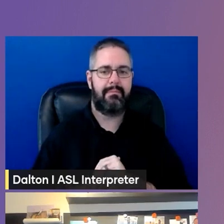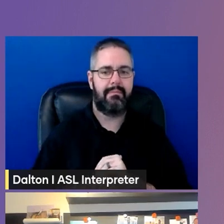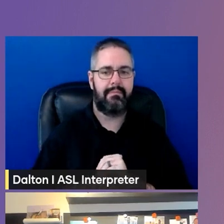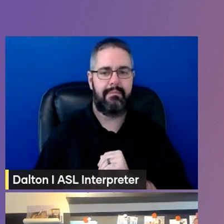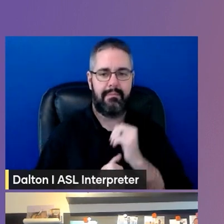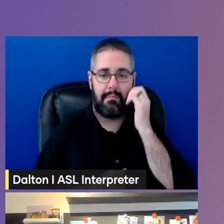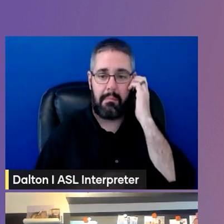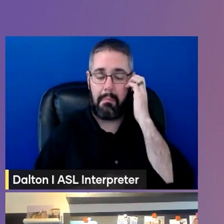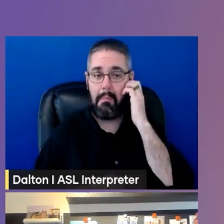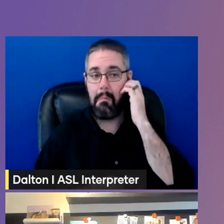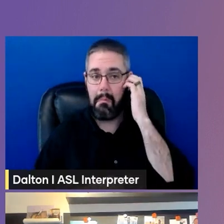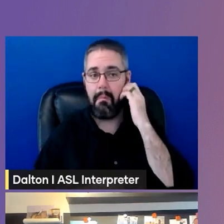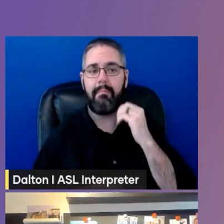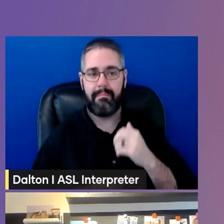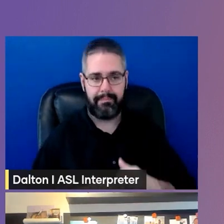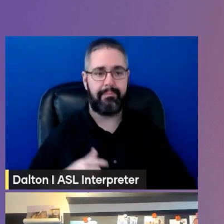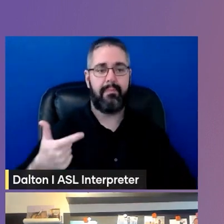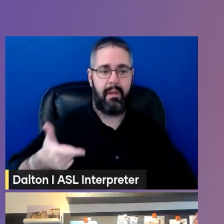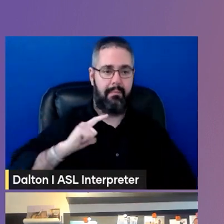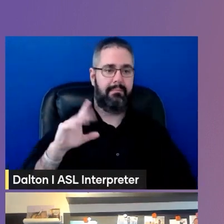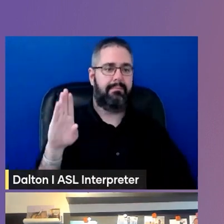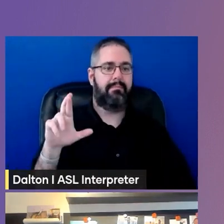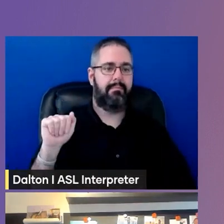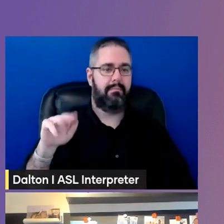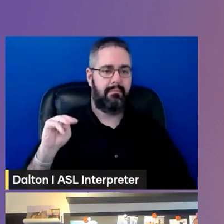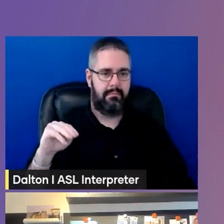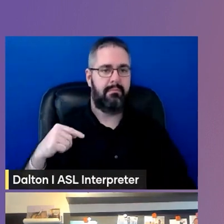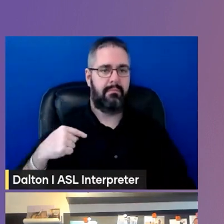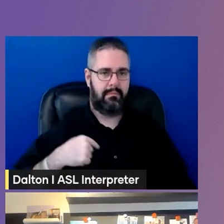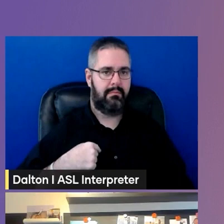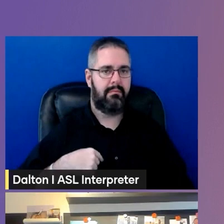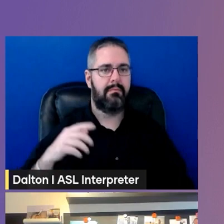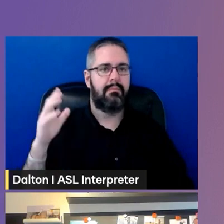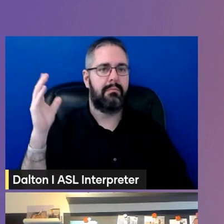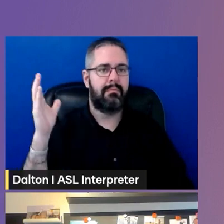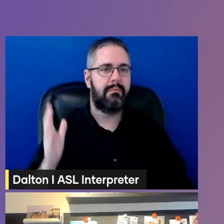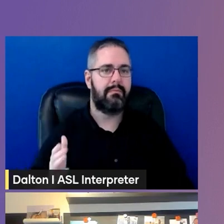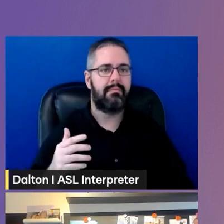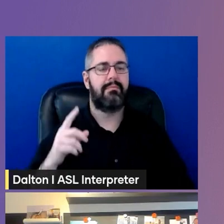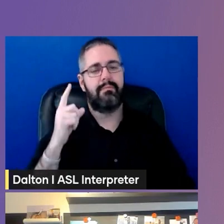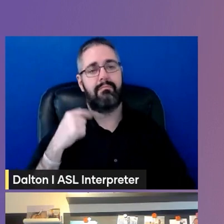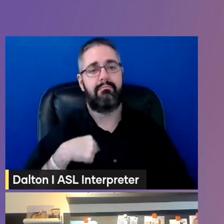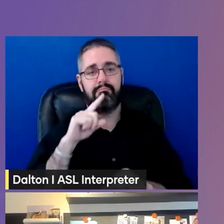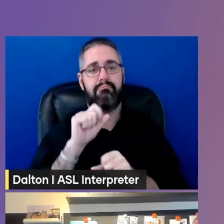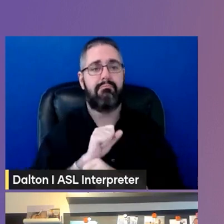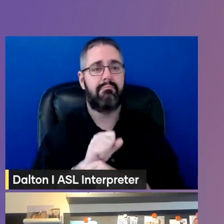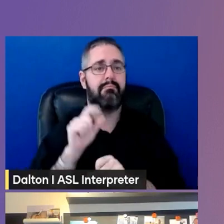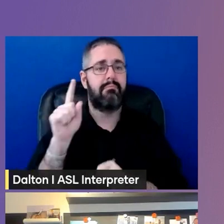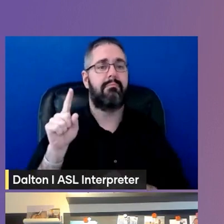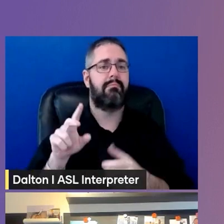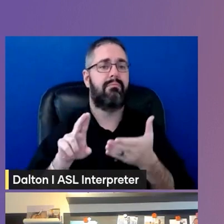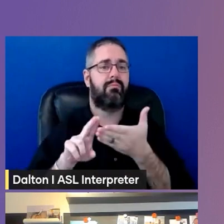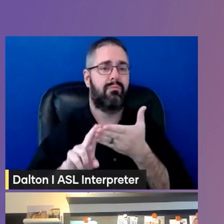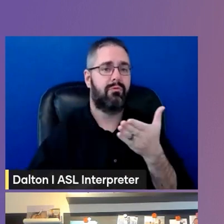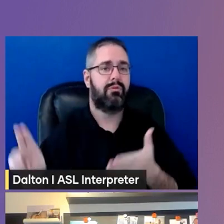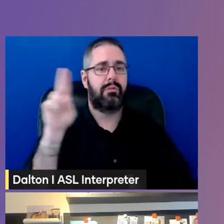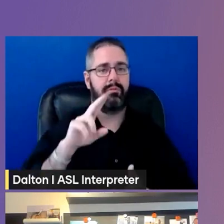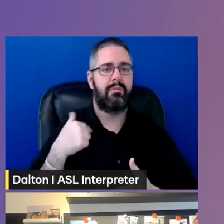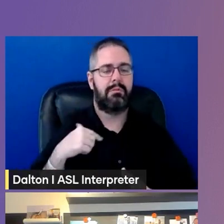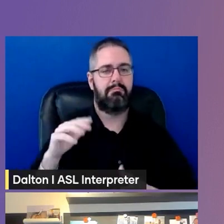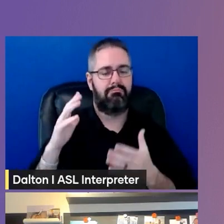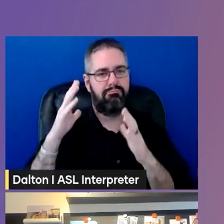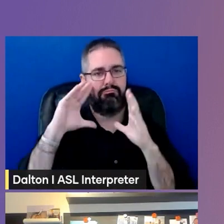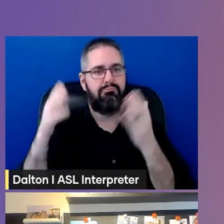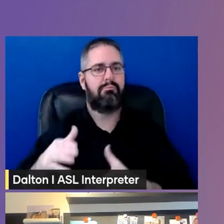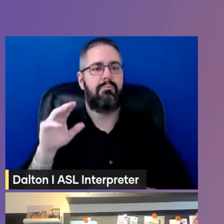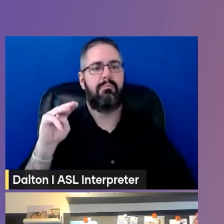That brings us to me. Hello, I'm Bram. For the English speakers. So I actually went to university to be a molecular biologist, and now over the